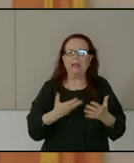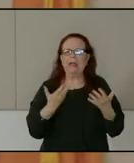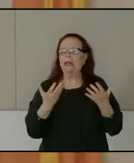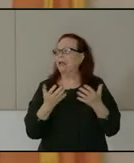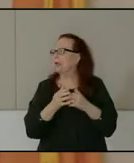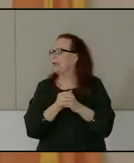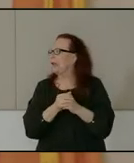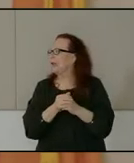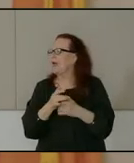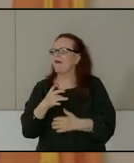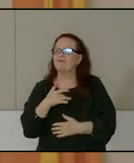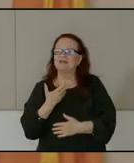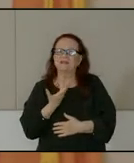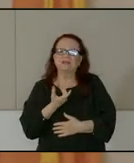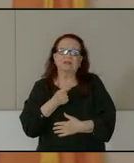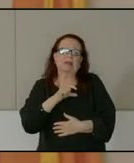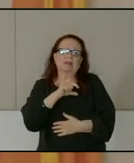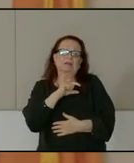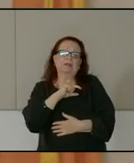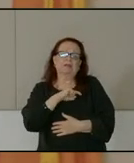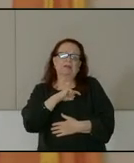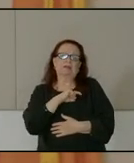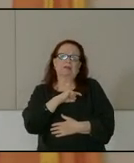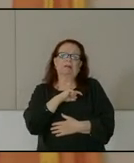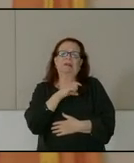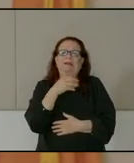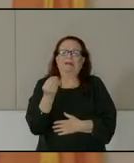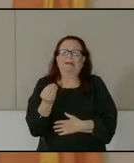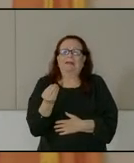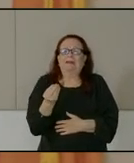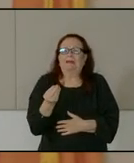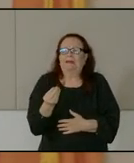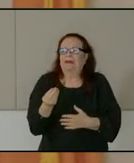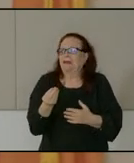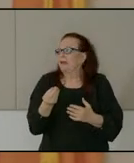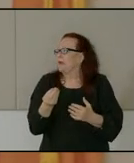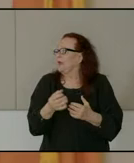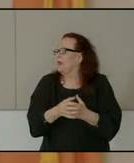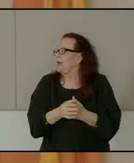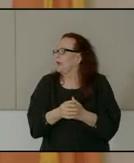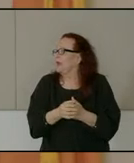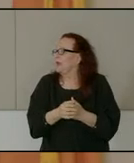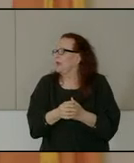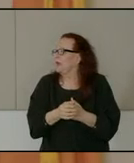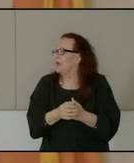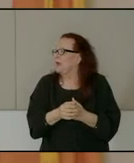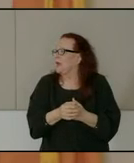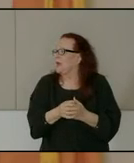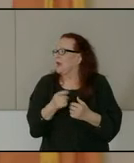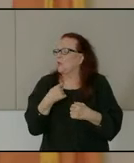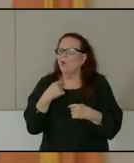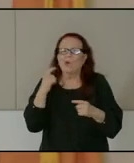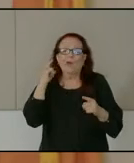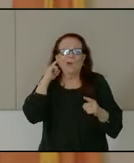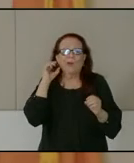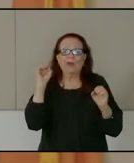skills, and but we took this risk. We came. We had nothing but two bags